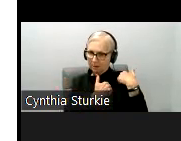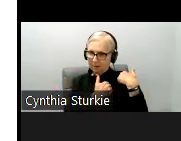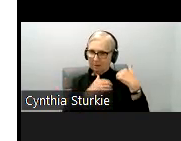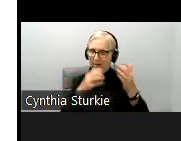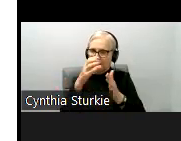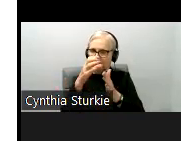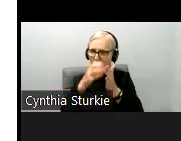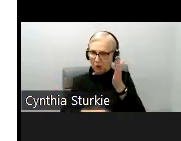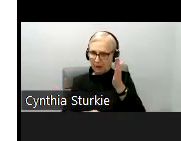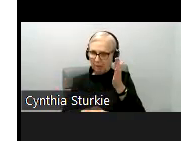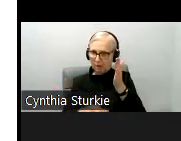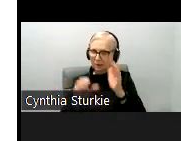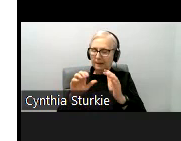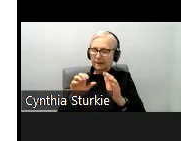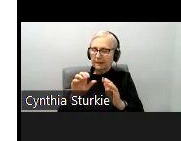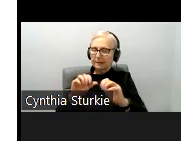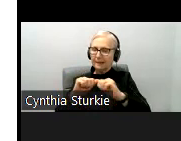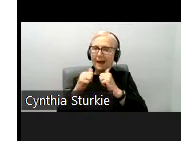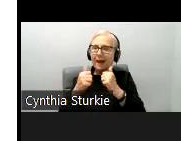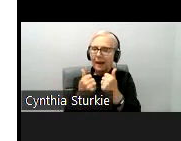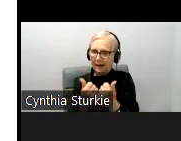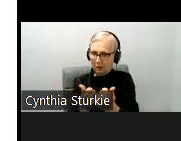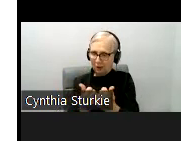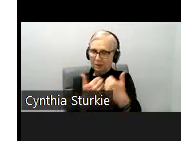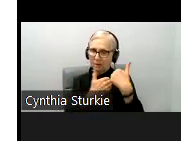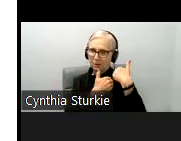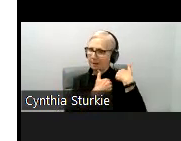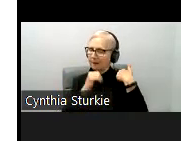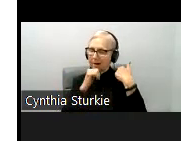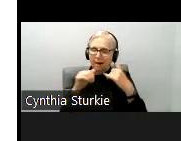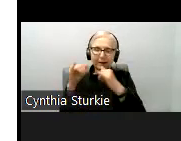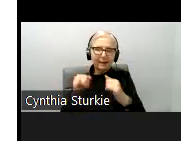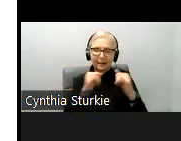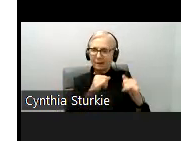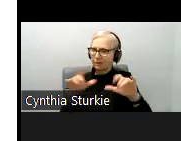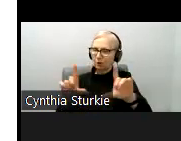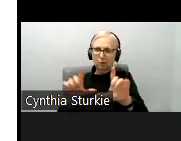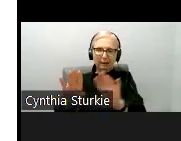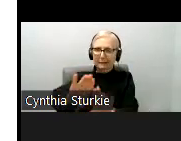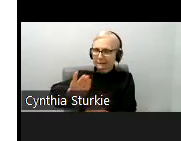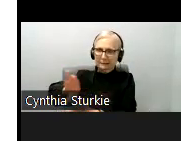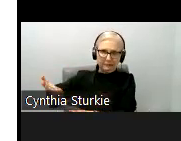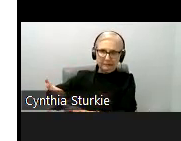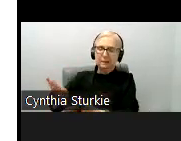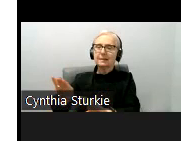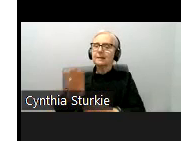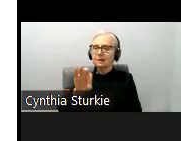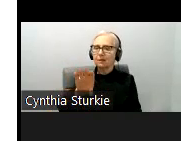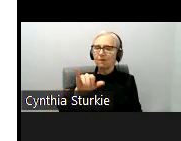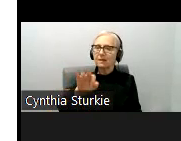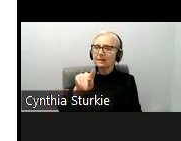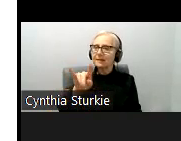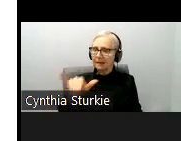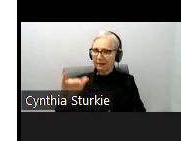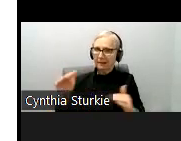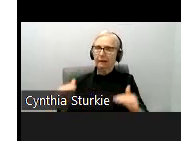chapter falls to the agency. This is not an individual license for peer support professionals. This is a facility